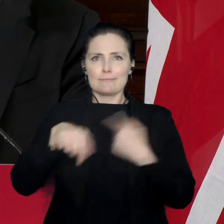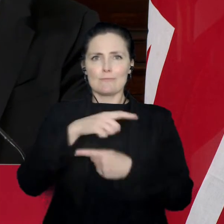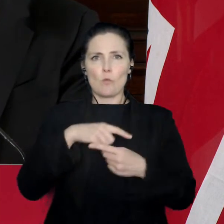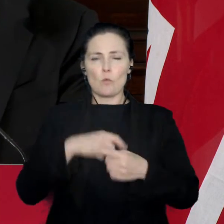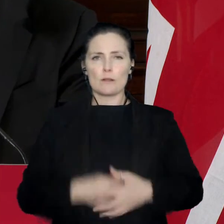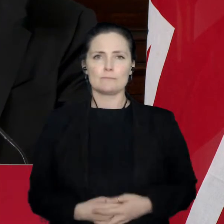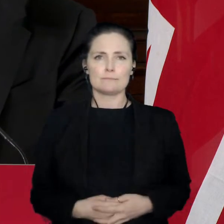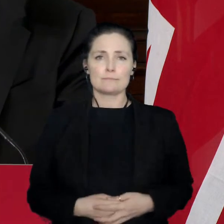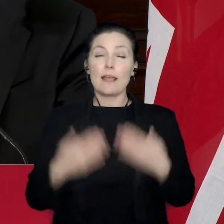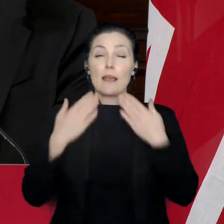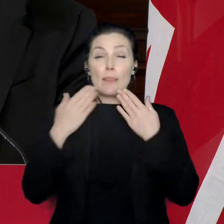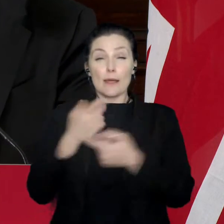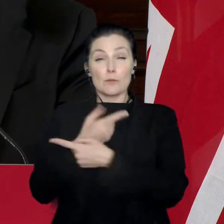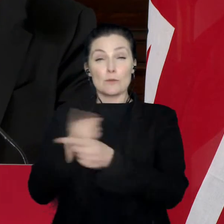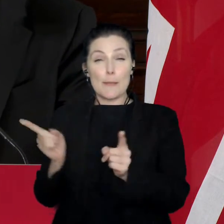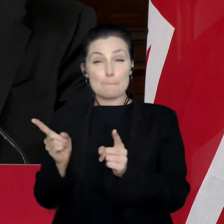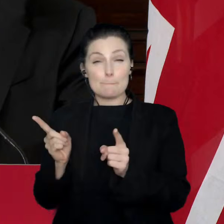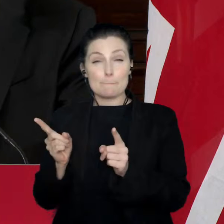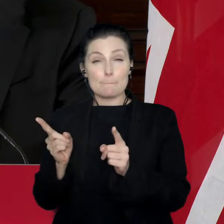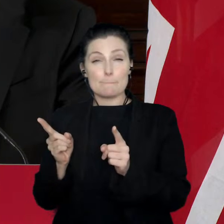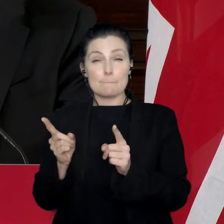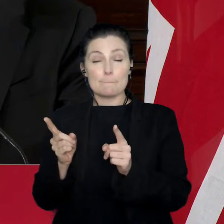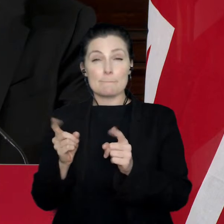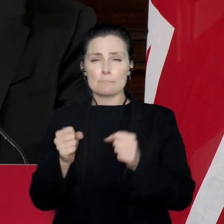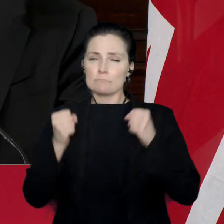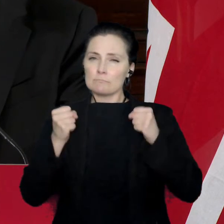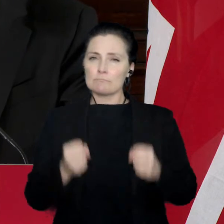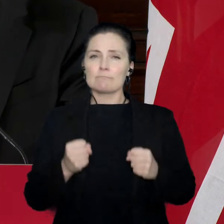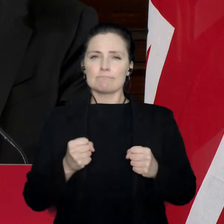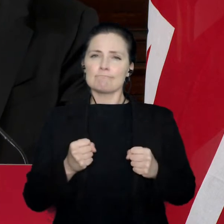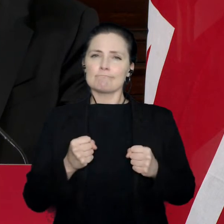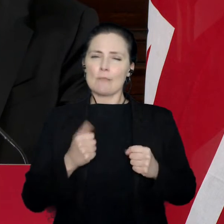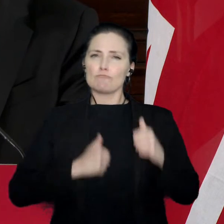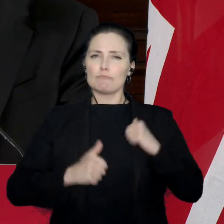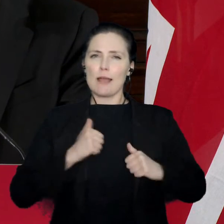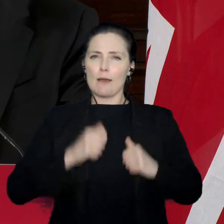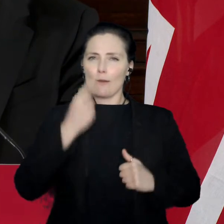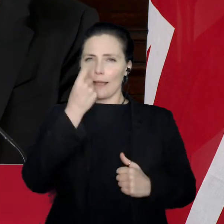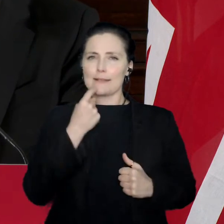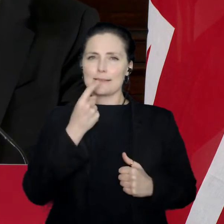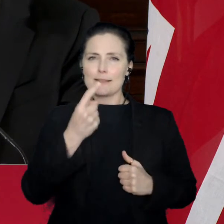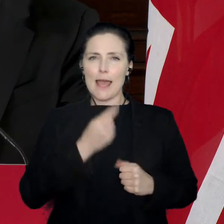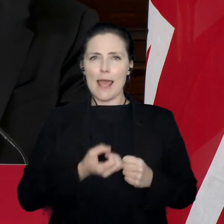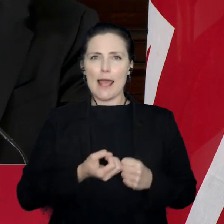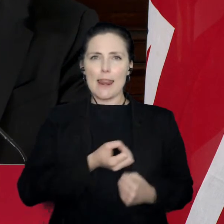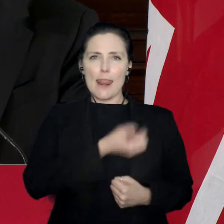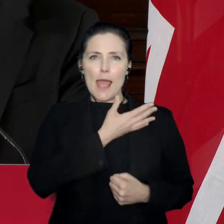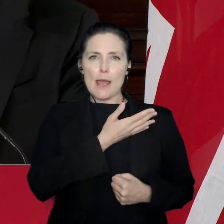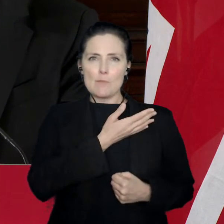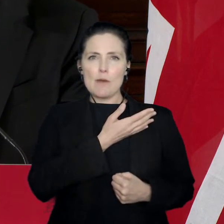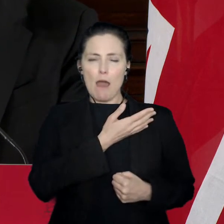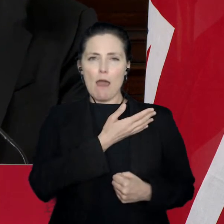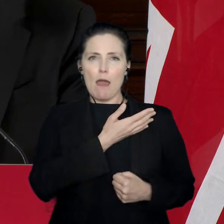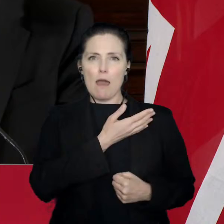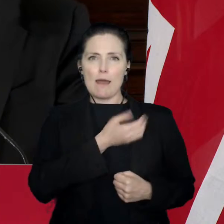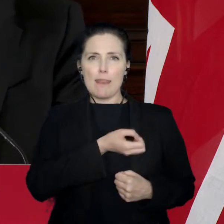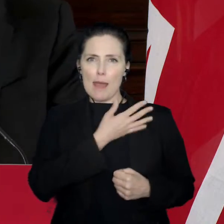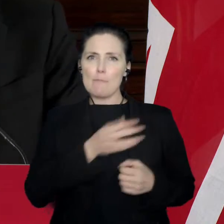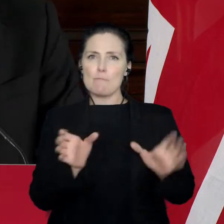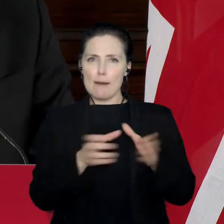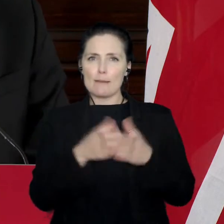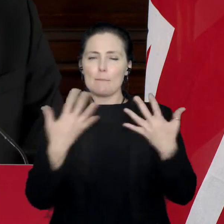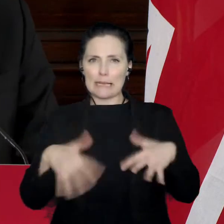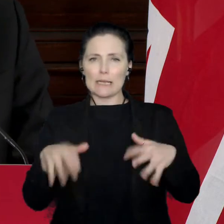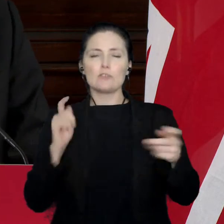firmly, proudly, confidently, the Labour Party has changed. Not because